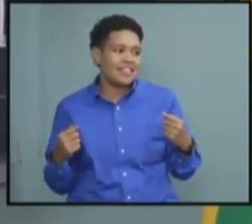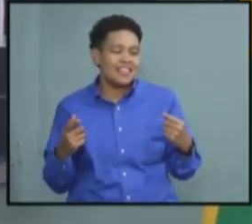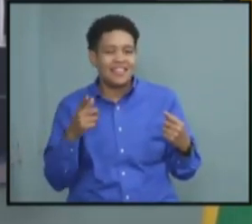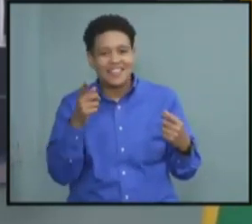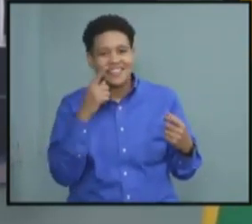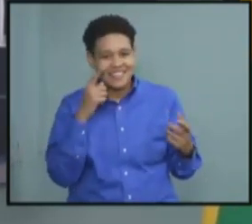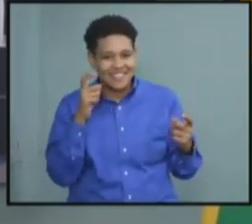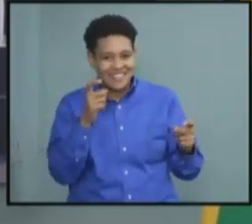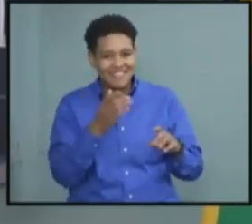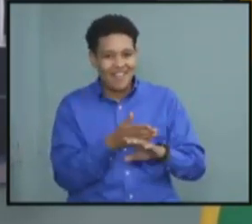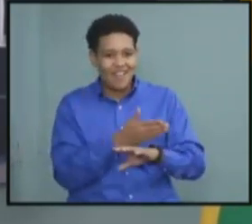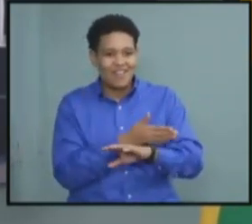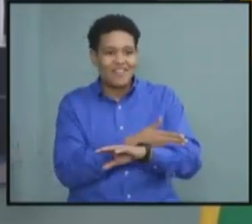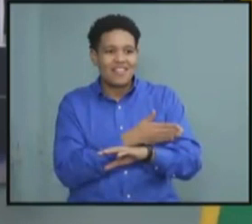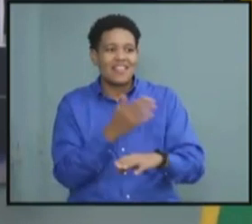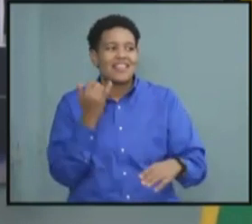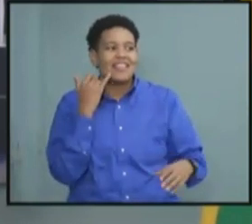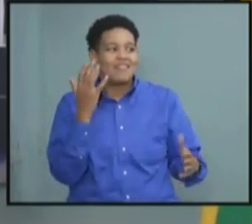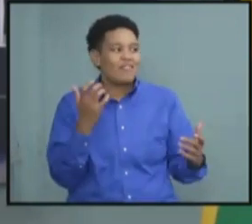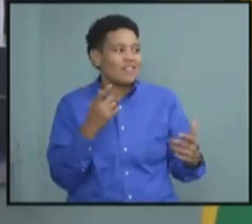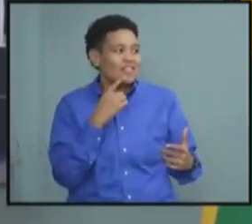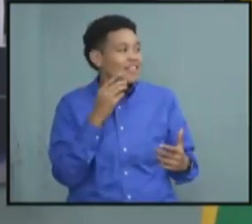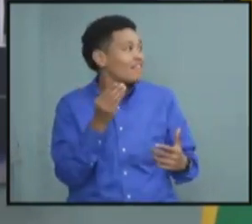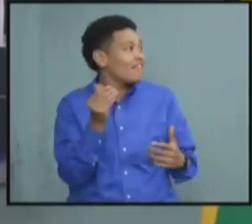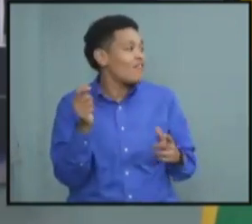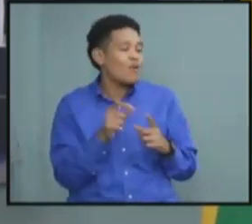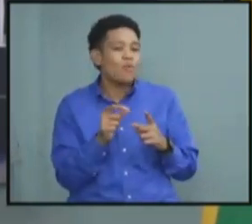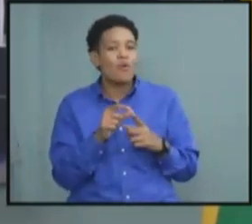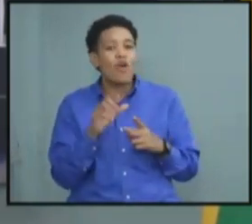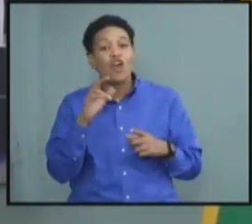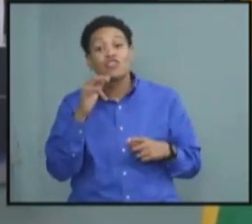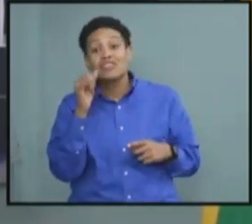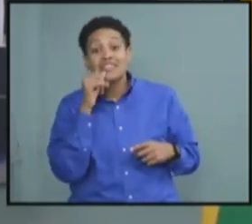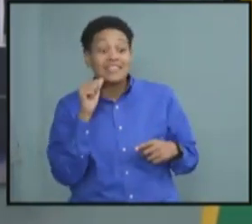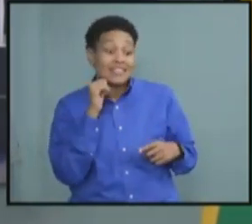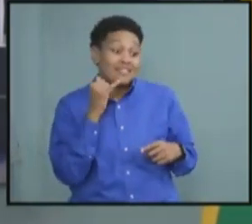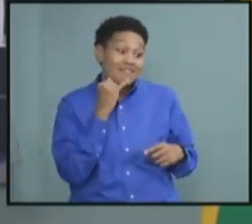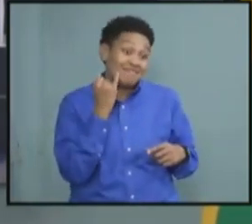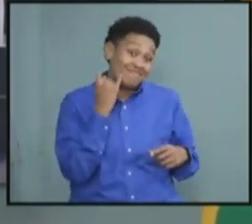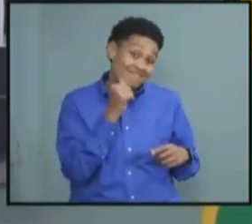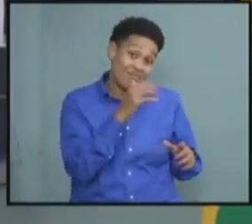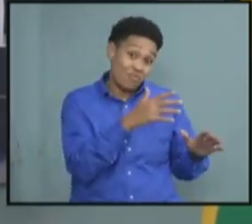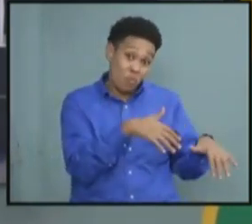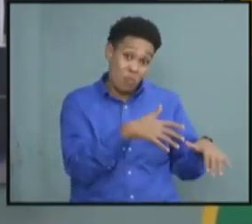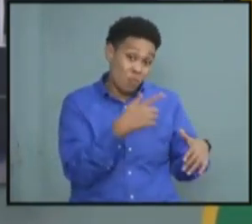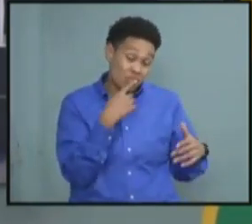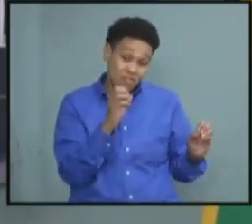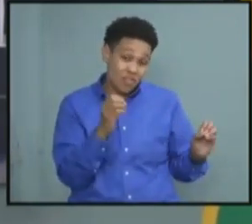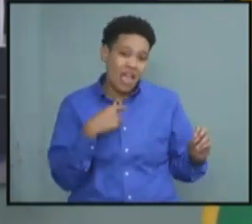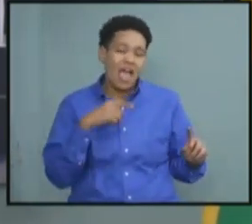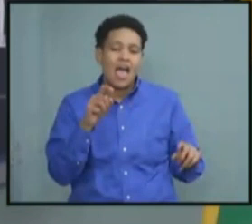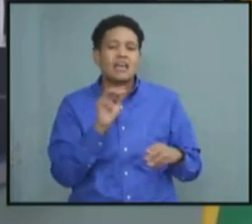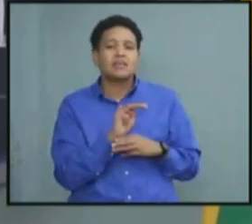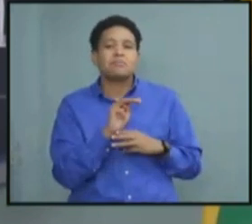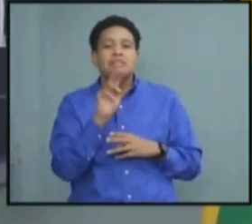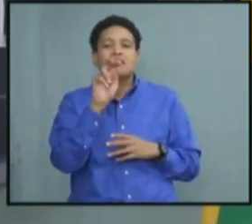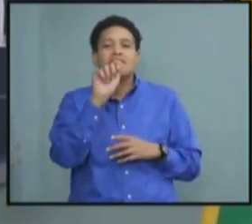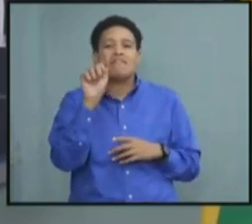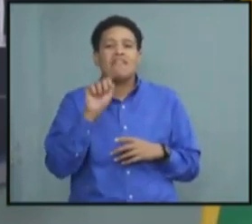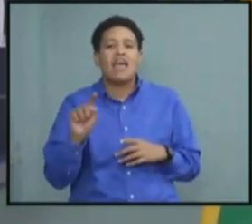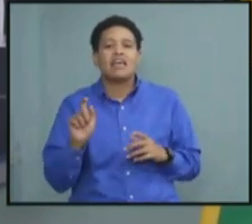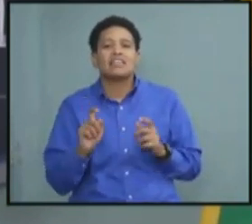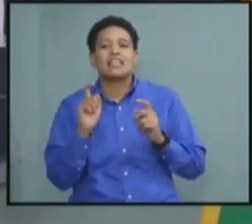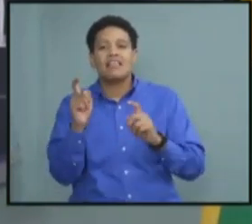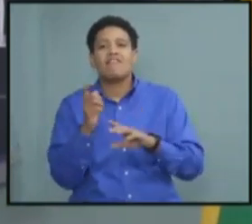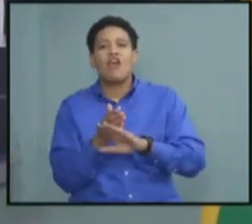update for him. So if you want to say a few words, Chris, that's fine. If not, I will ask Minister Vaz to give